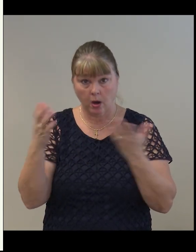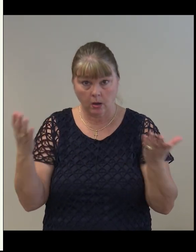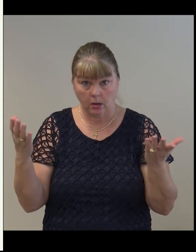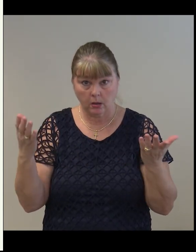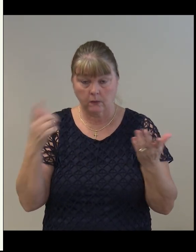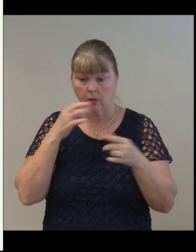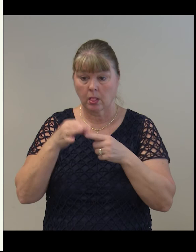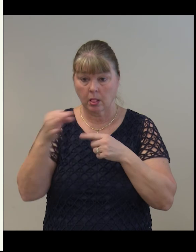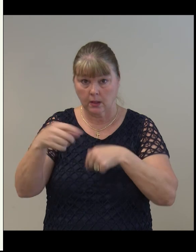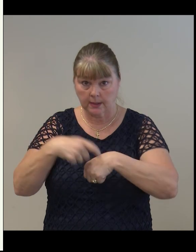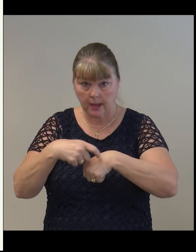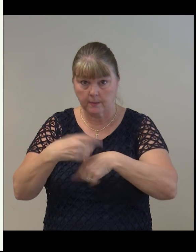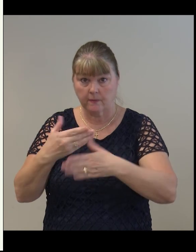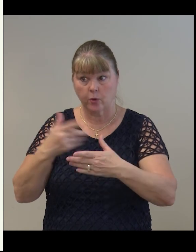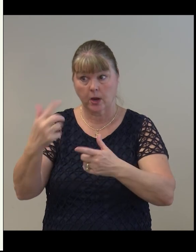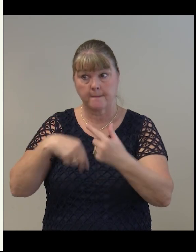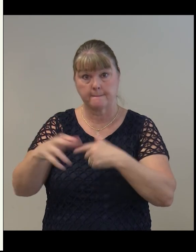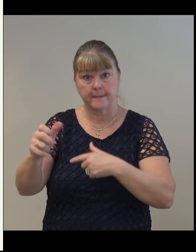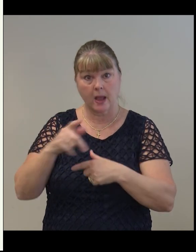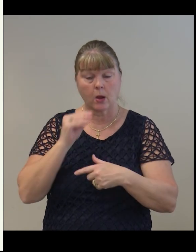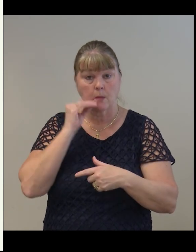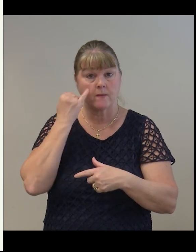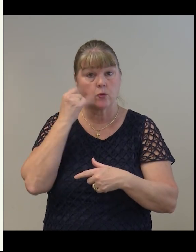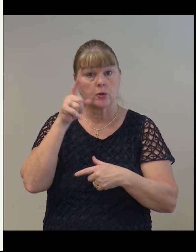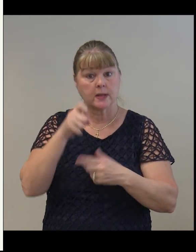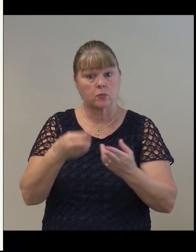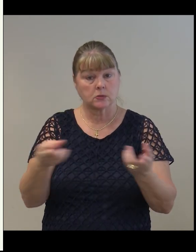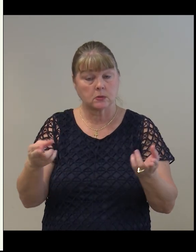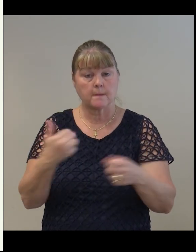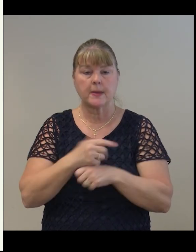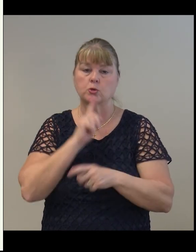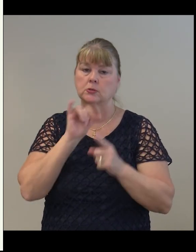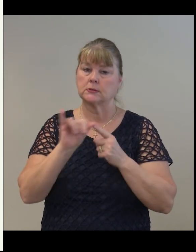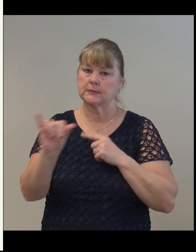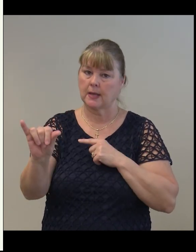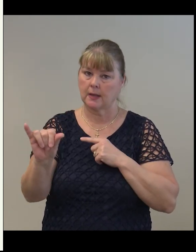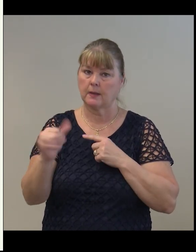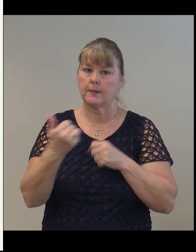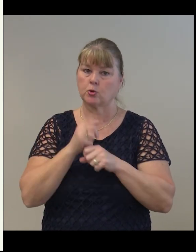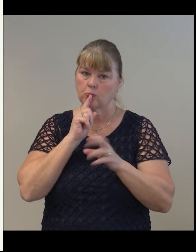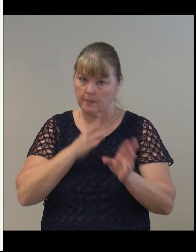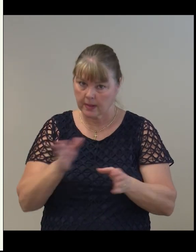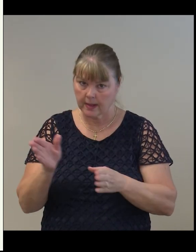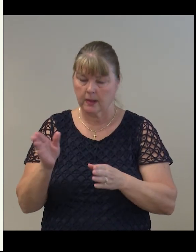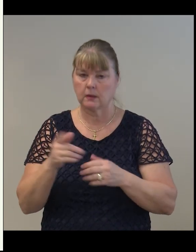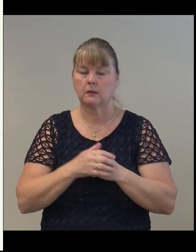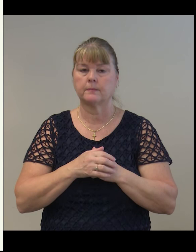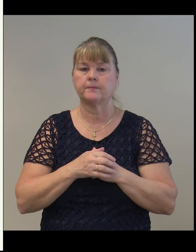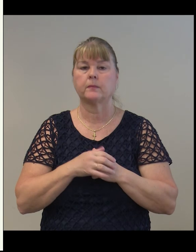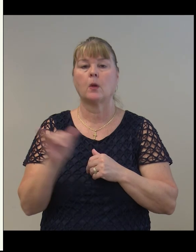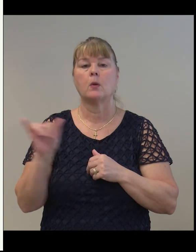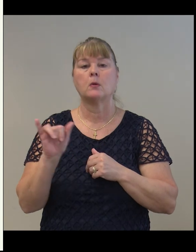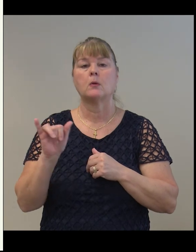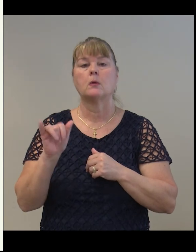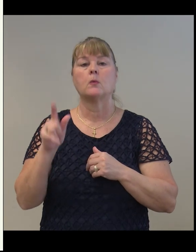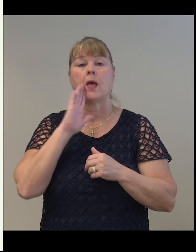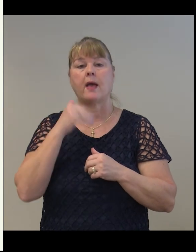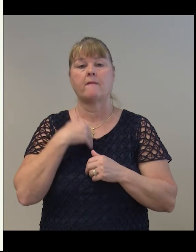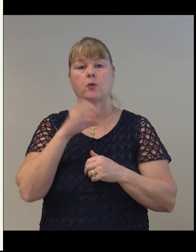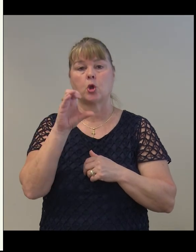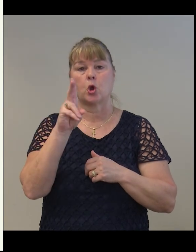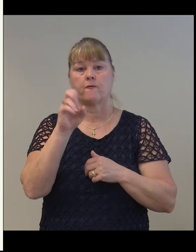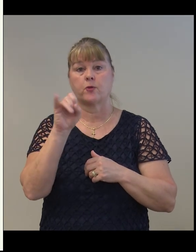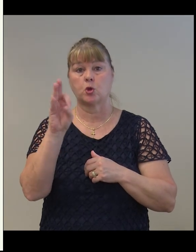for an extended period of time before you come home, if you need those resources, make sure that you're planning. There will also likely